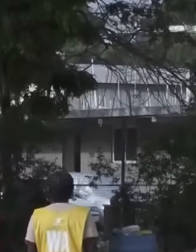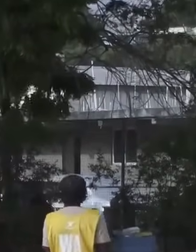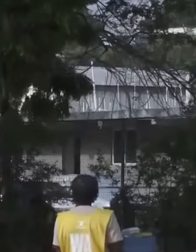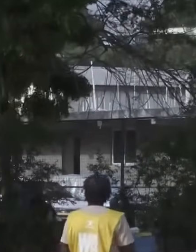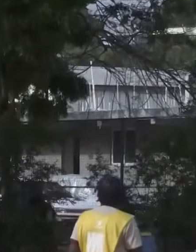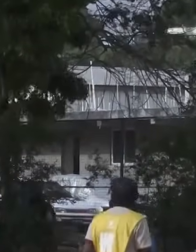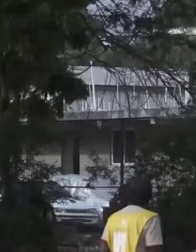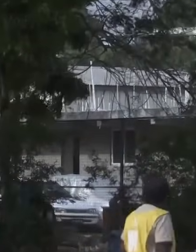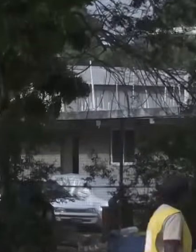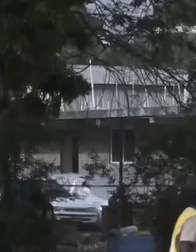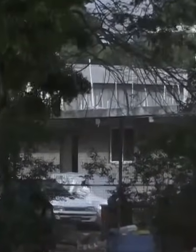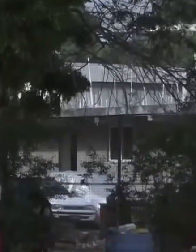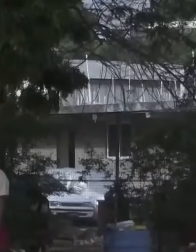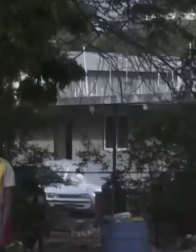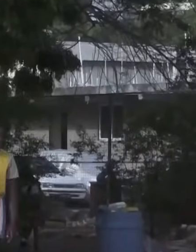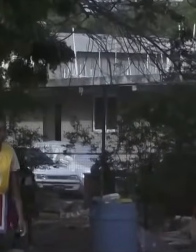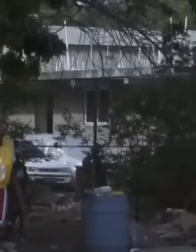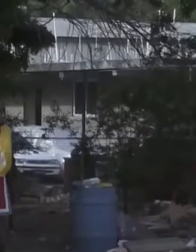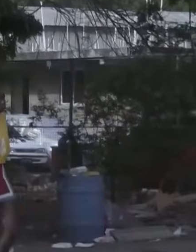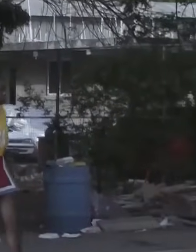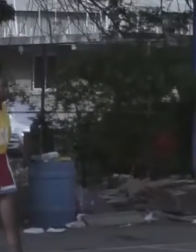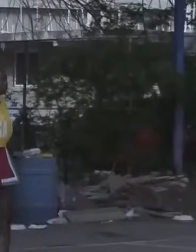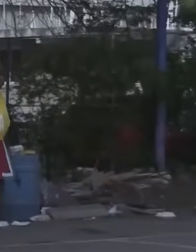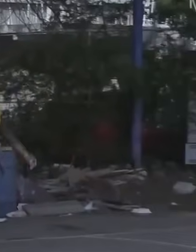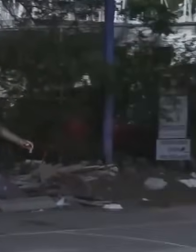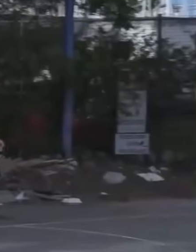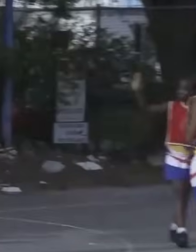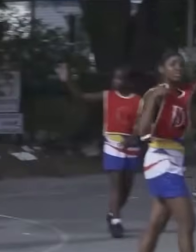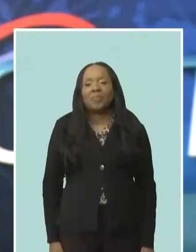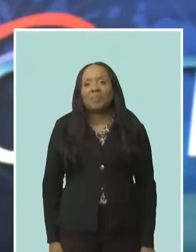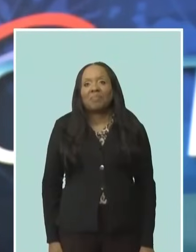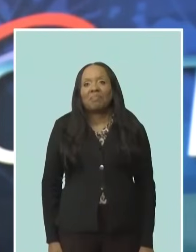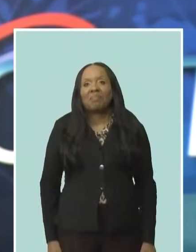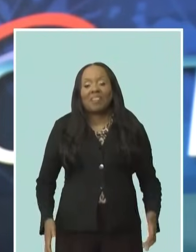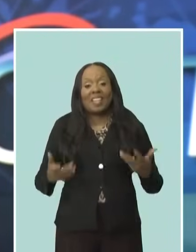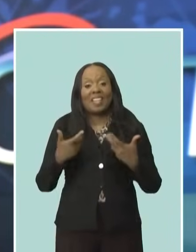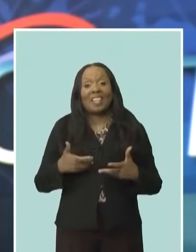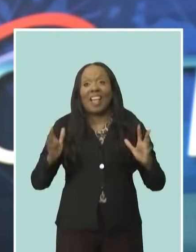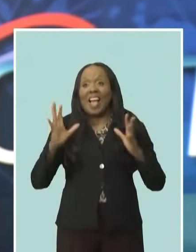41-3. Anne-Marie Burke, CBC Sports.